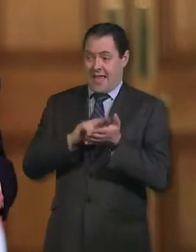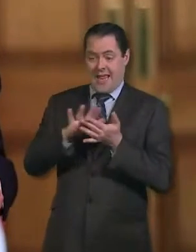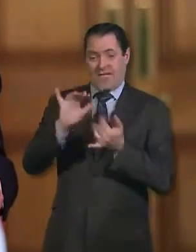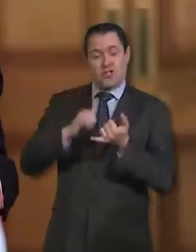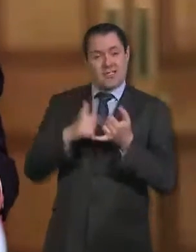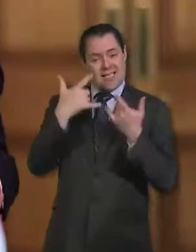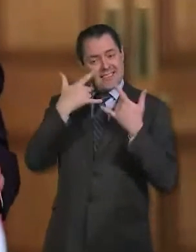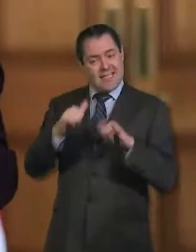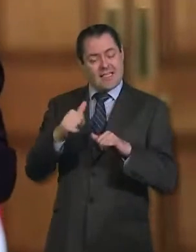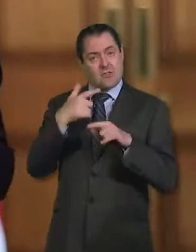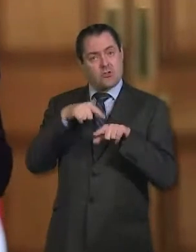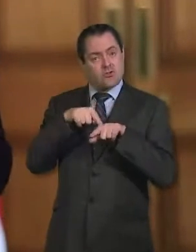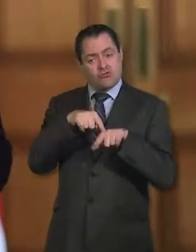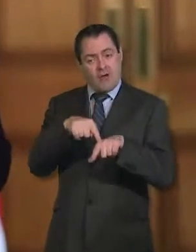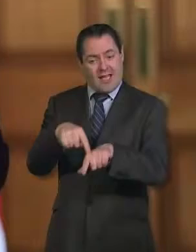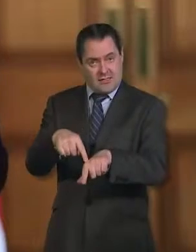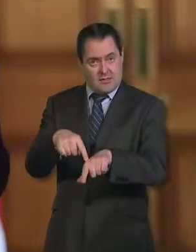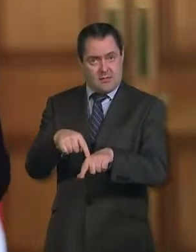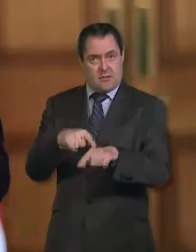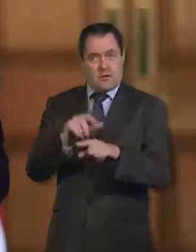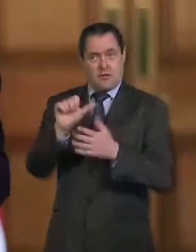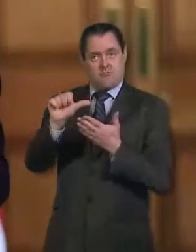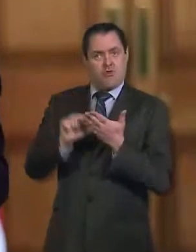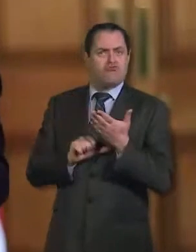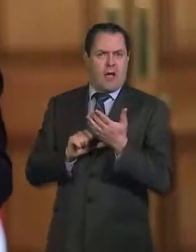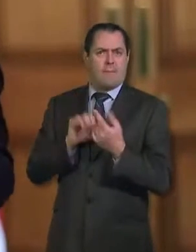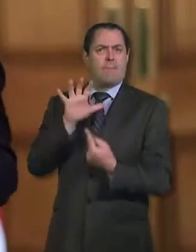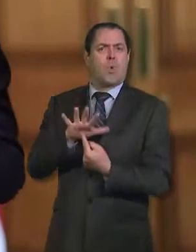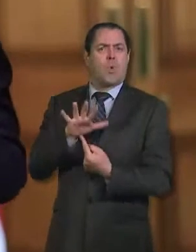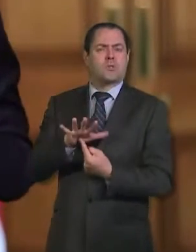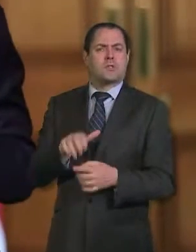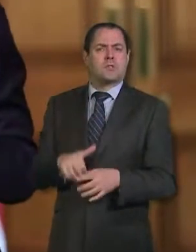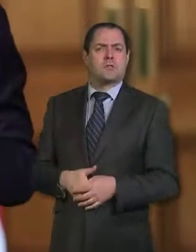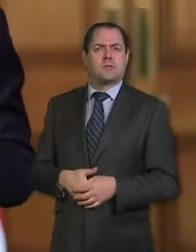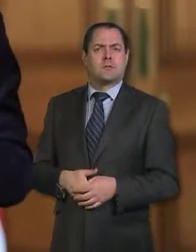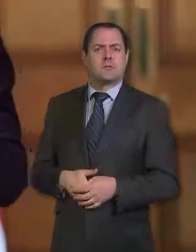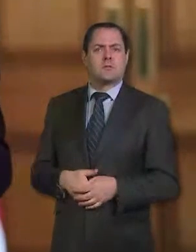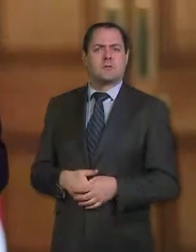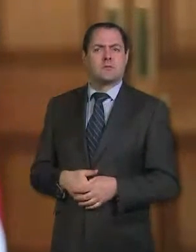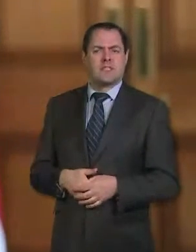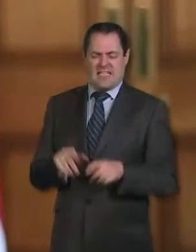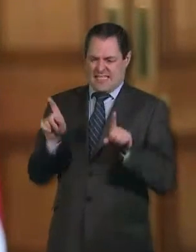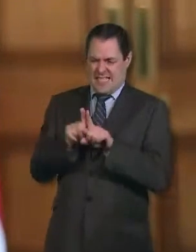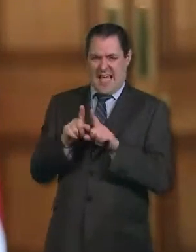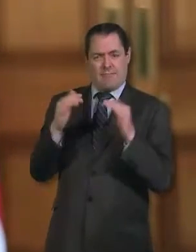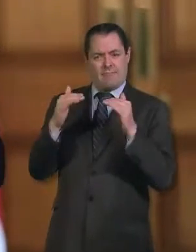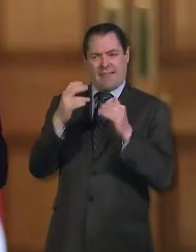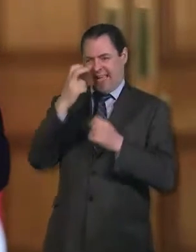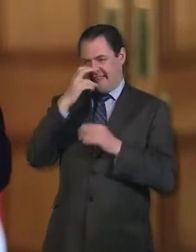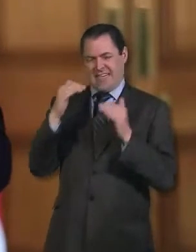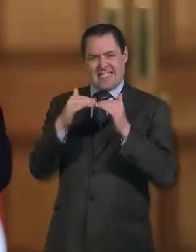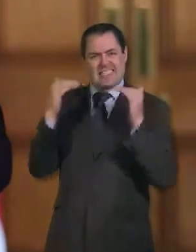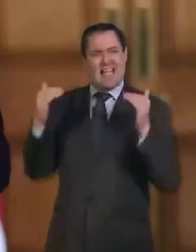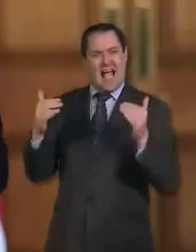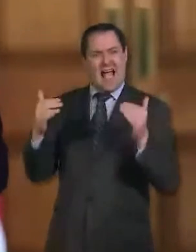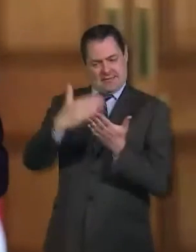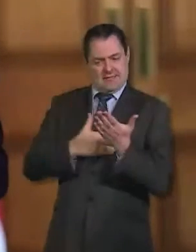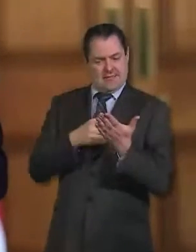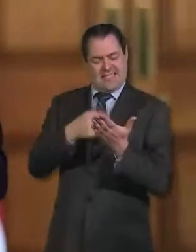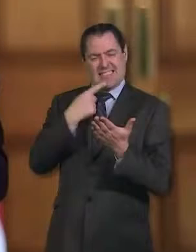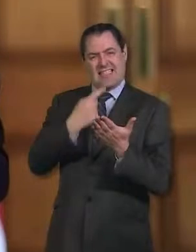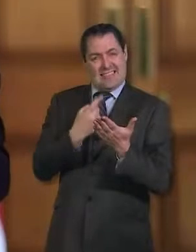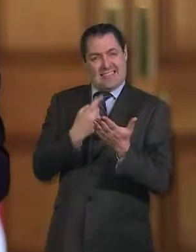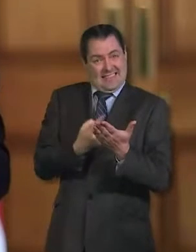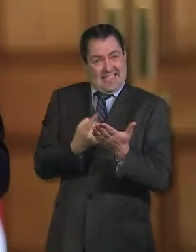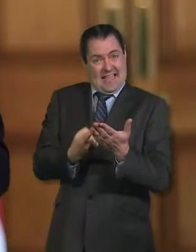incredibly important because as the Evening Standard itself has set out, the whole